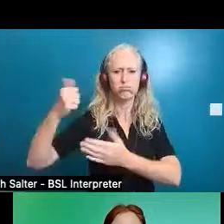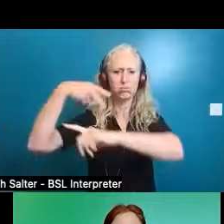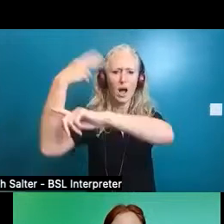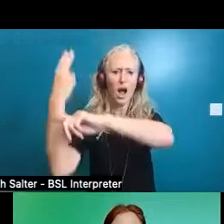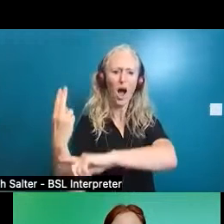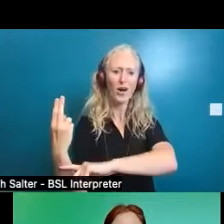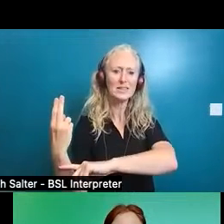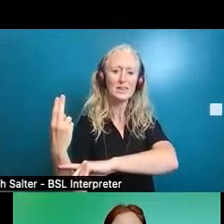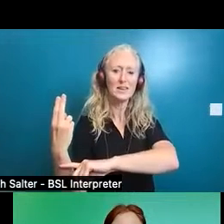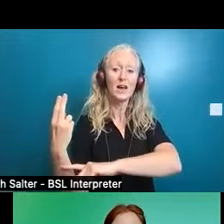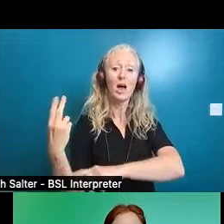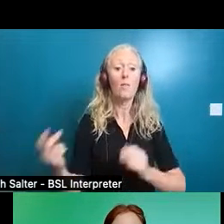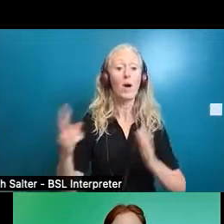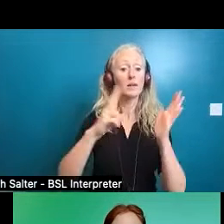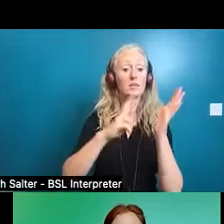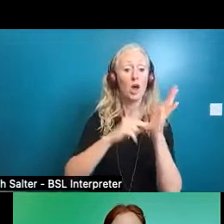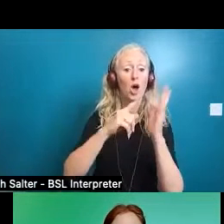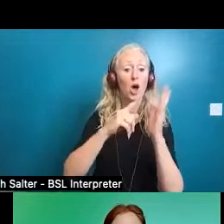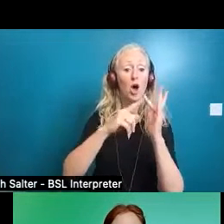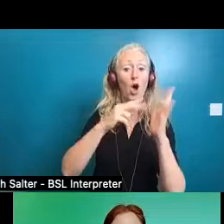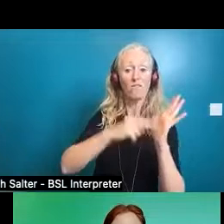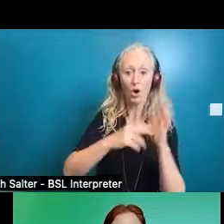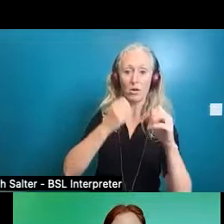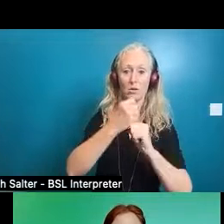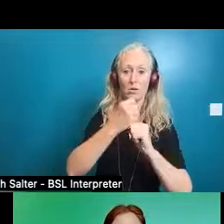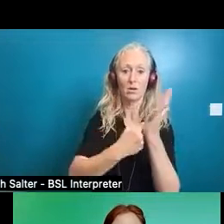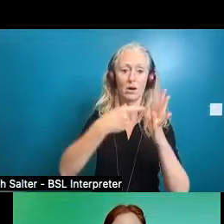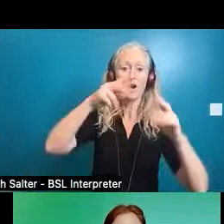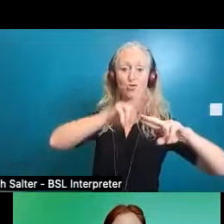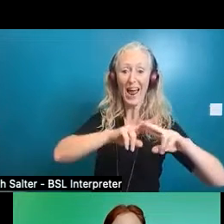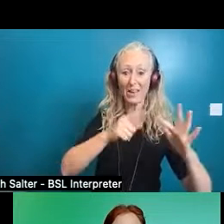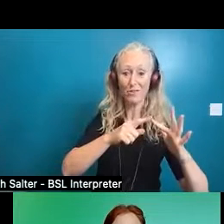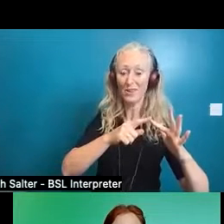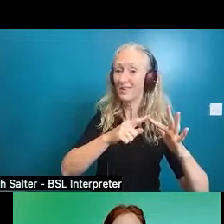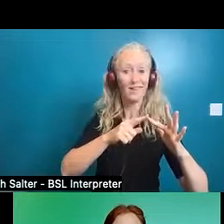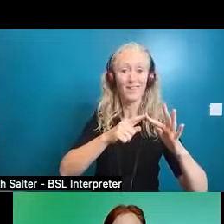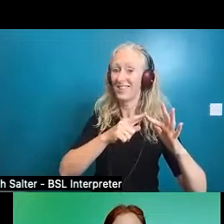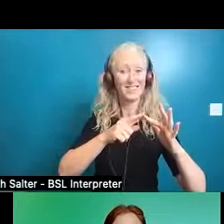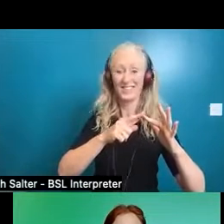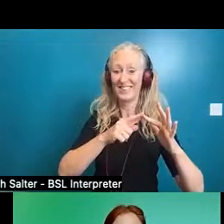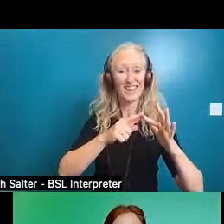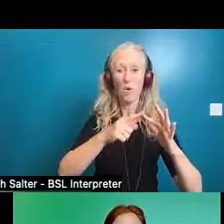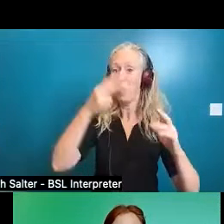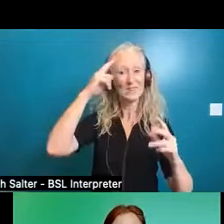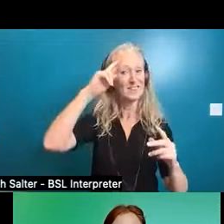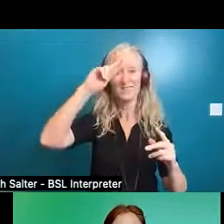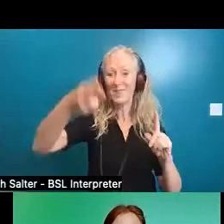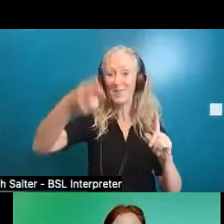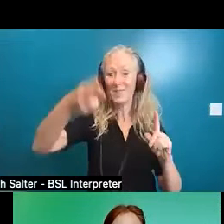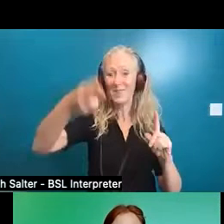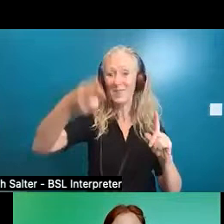destiny to be given the name. It was actually Charles Usher who described this as a genetic condition, and he was